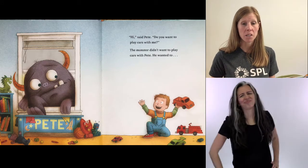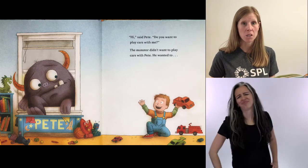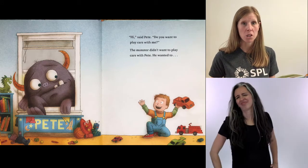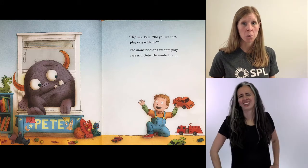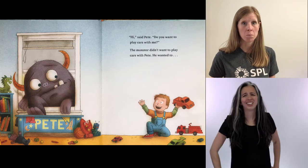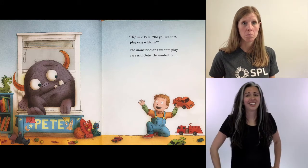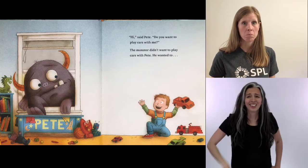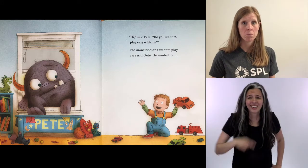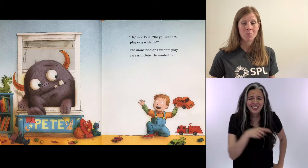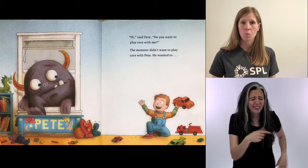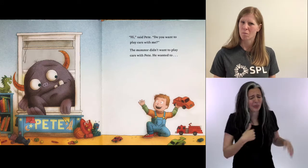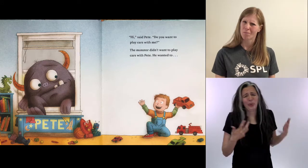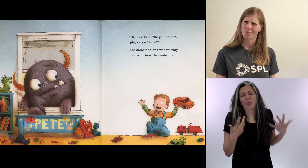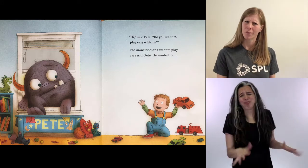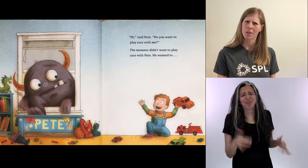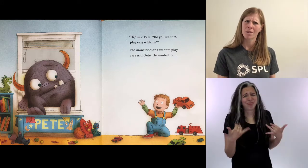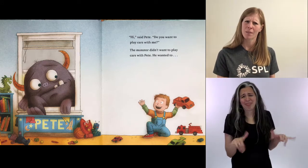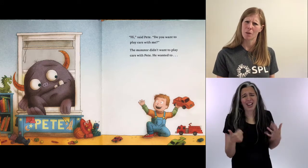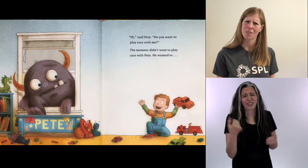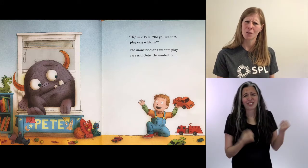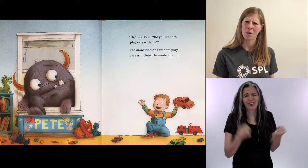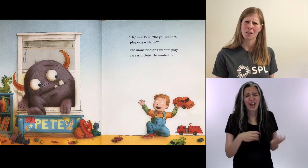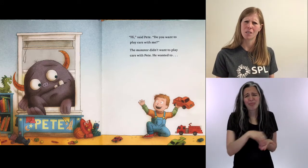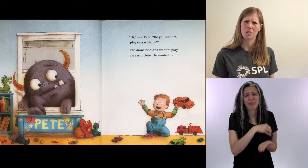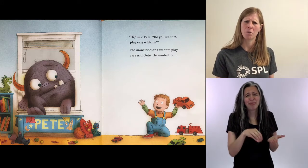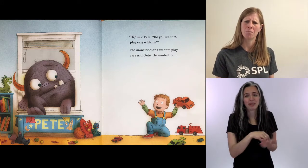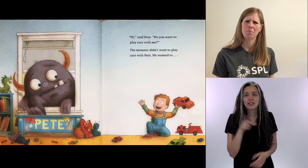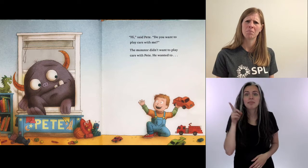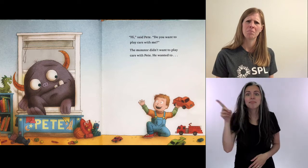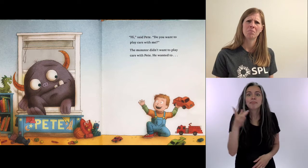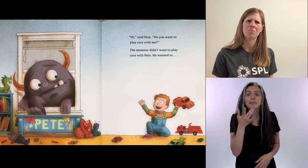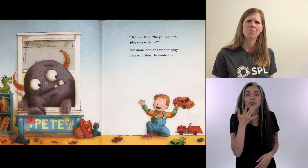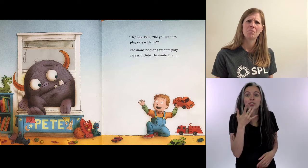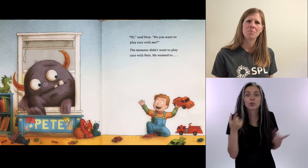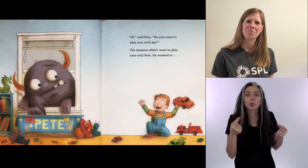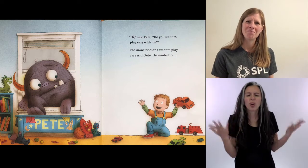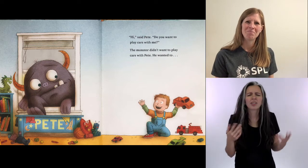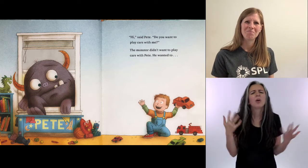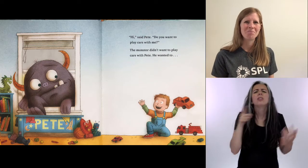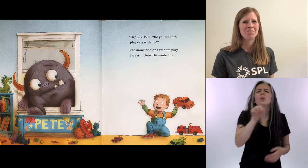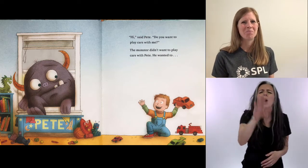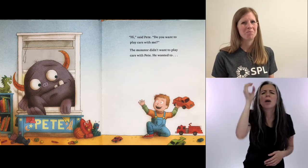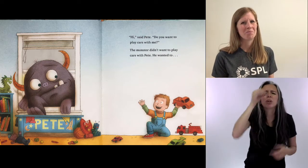He wanted to. What do you think the monster wanted to do?